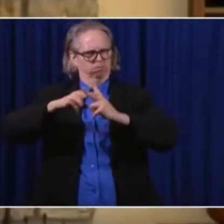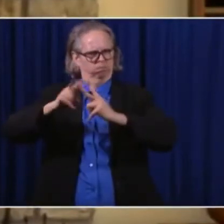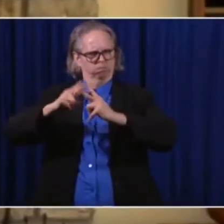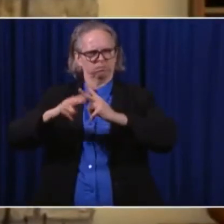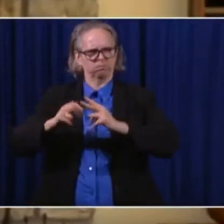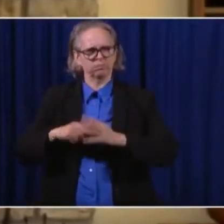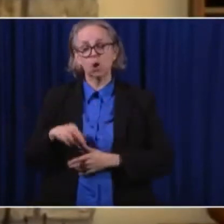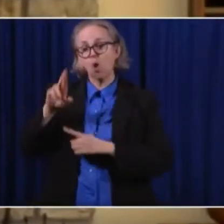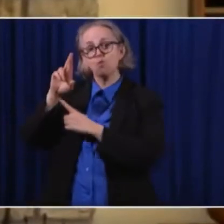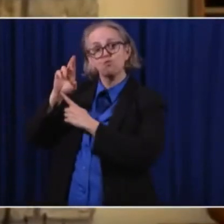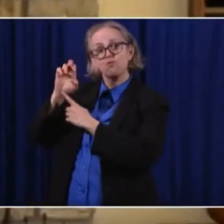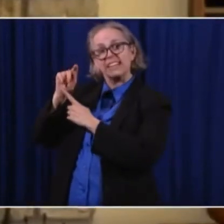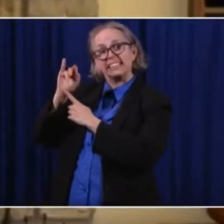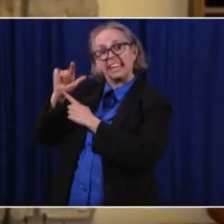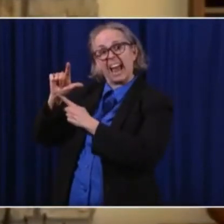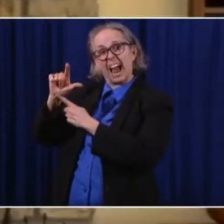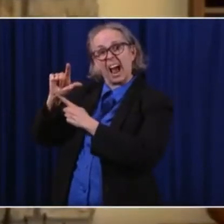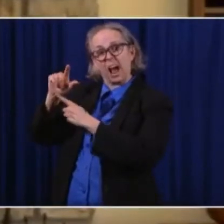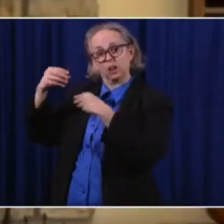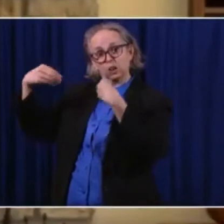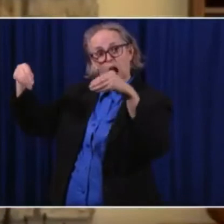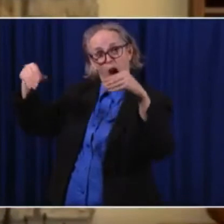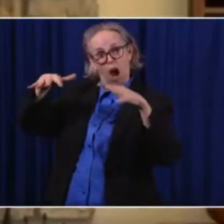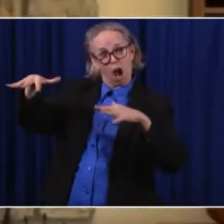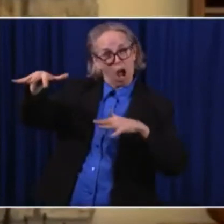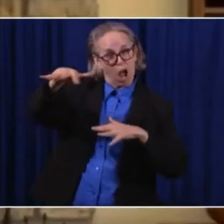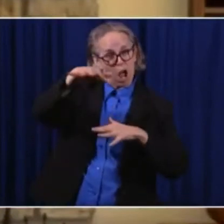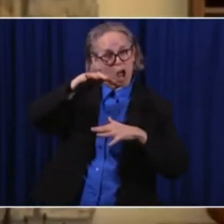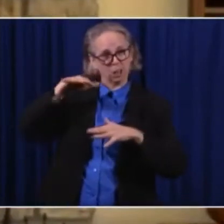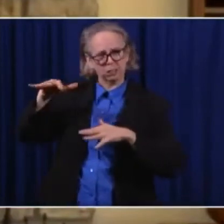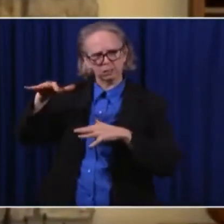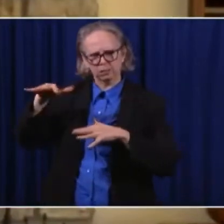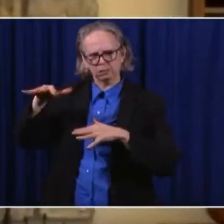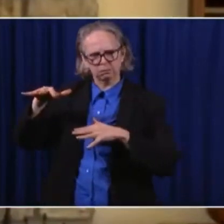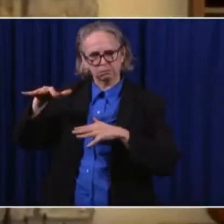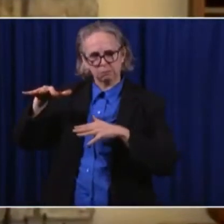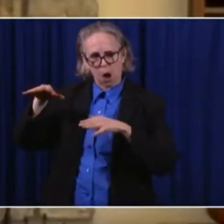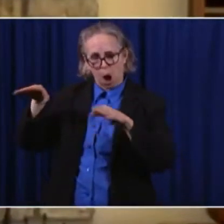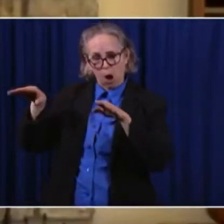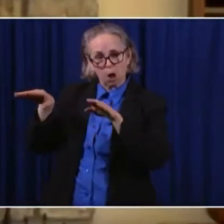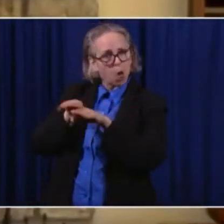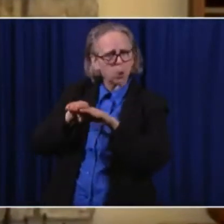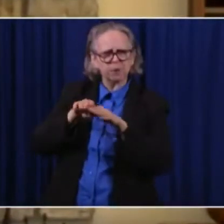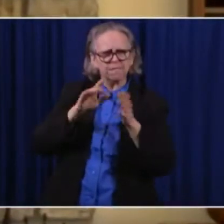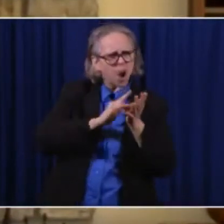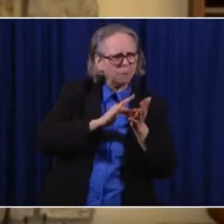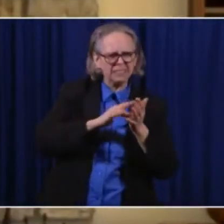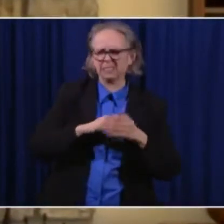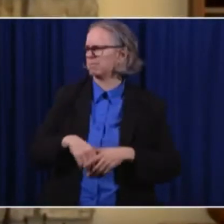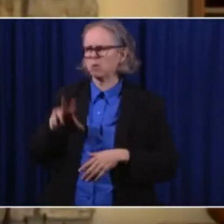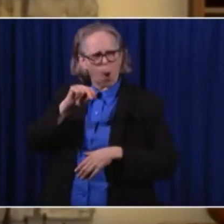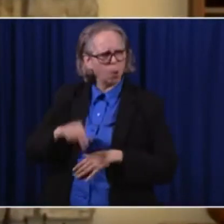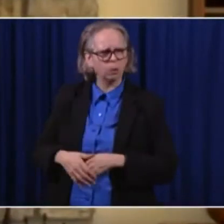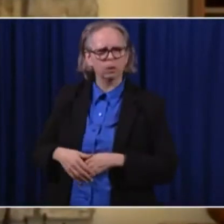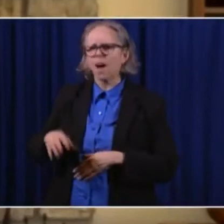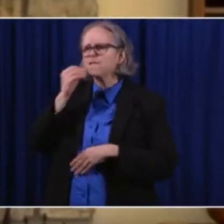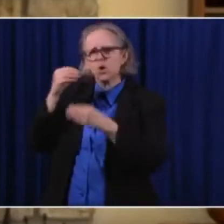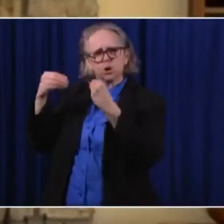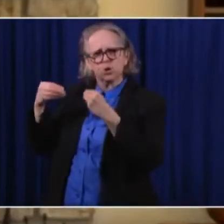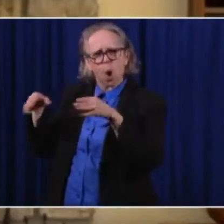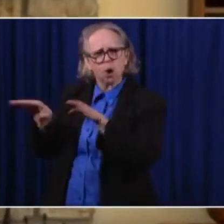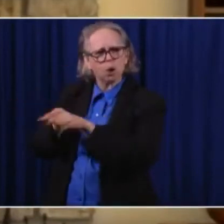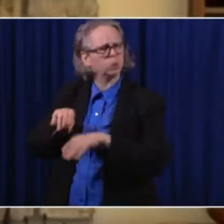we're never going to close a pharmacy, not going to close a grocery store, because they have things